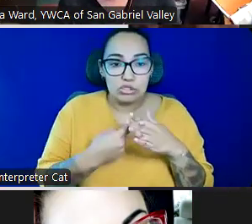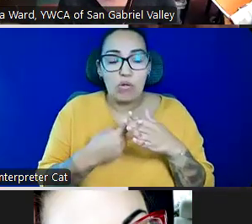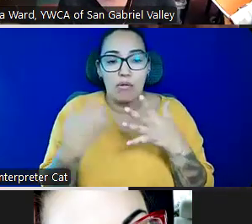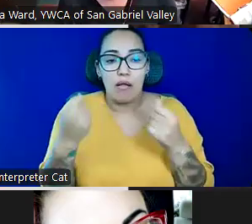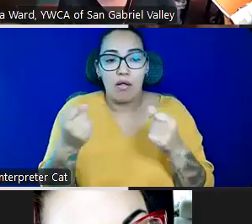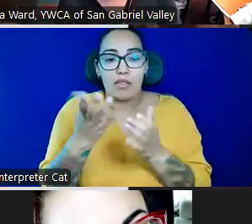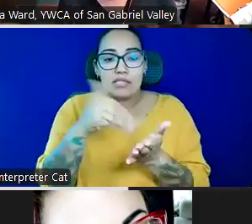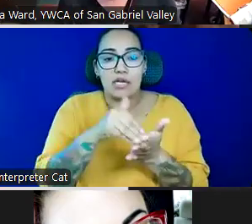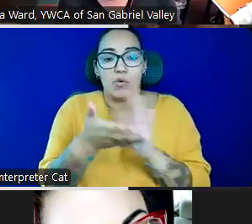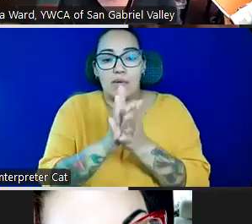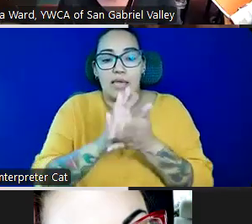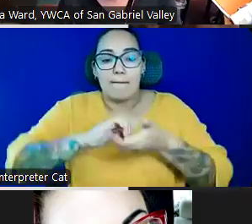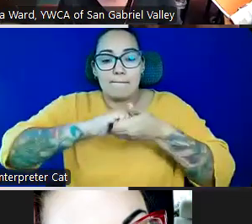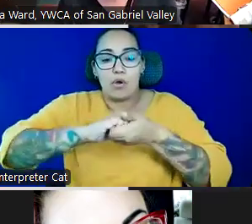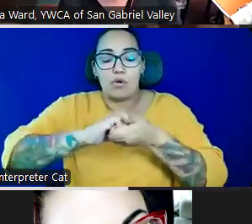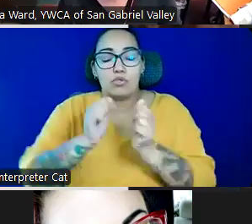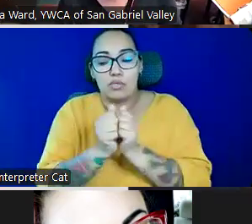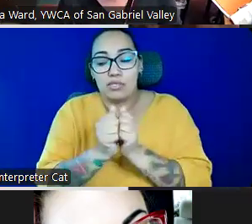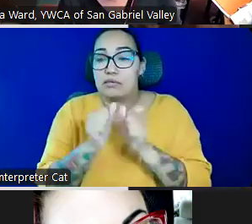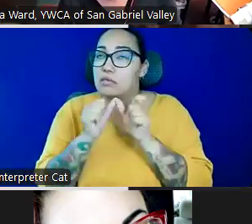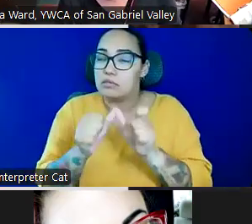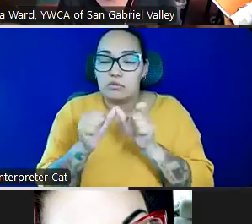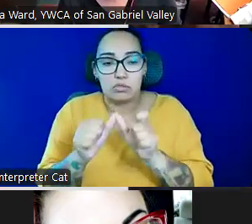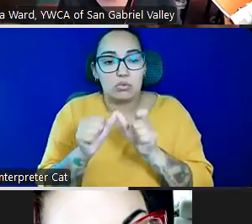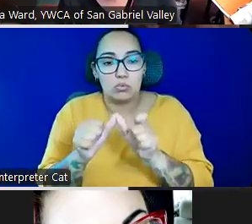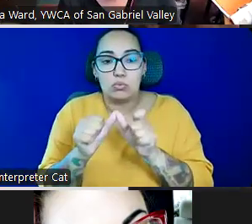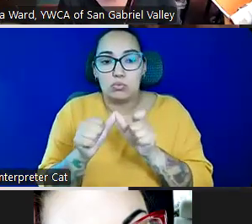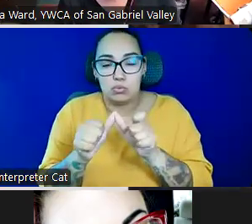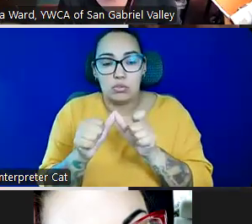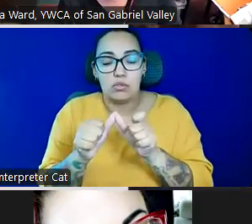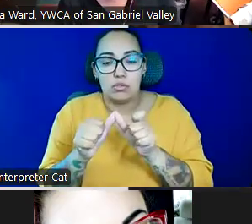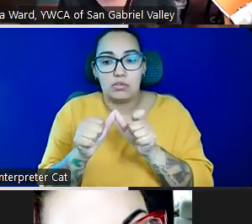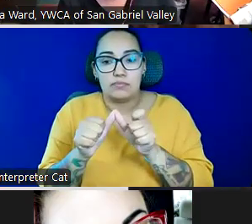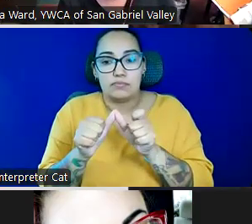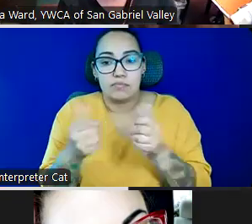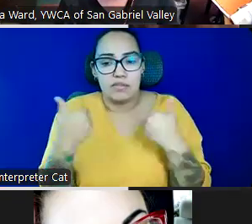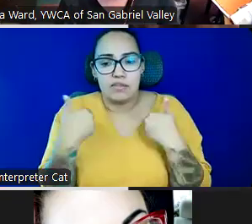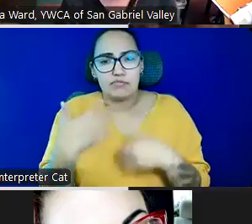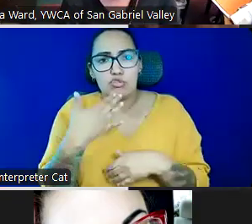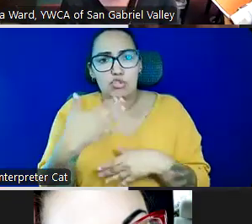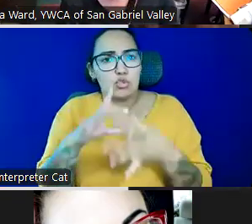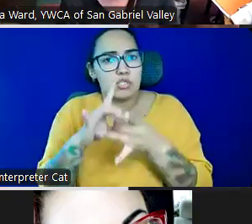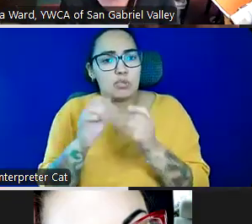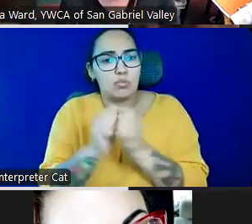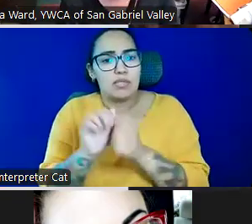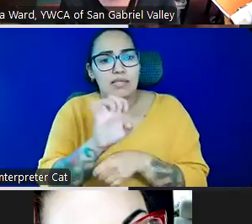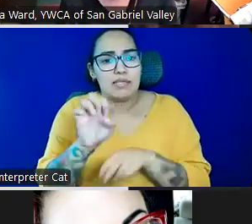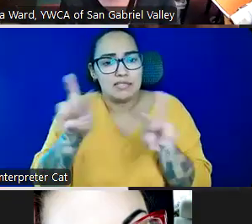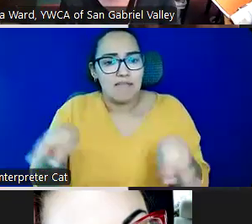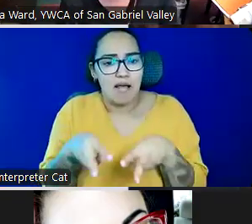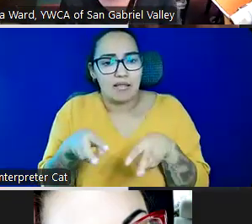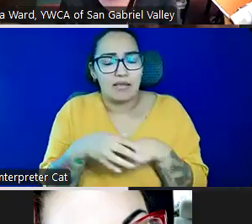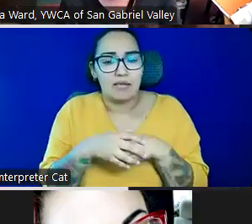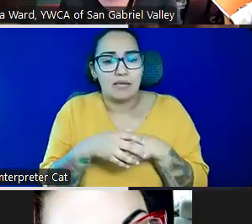we became partners with. We continue to um, have a good relationship with East Valley